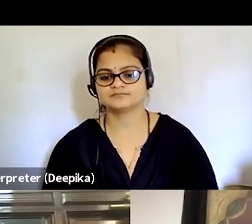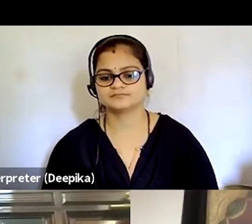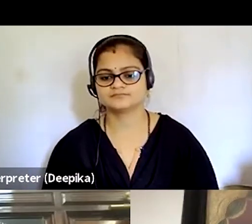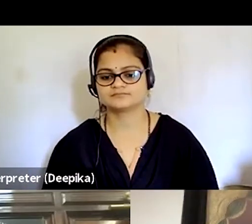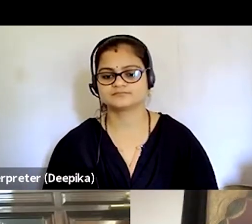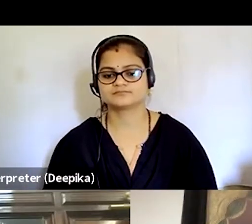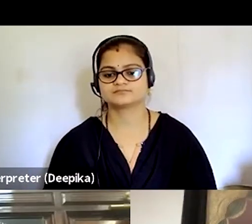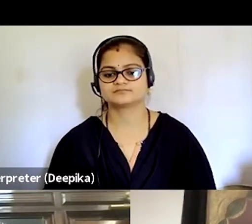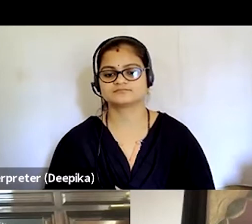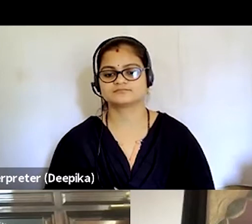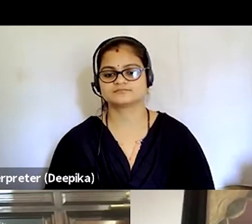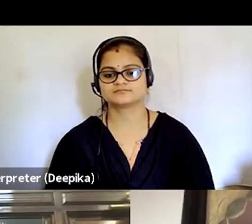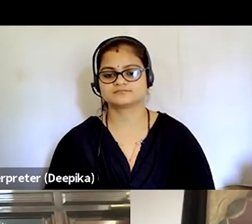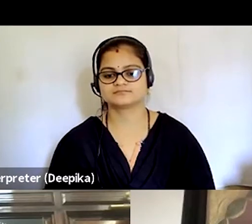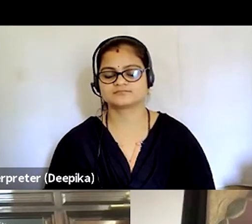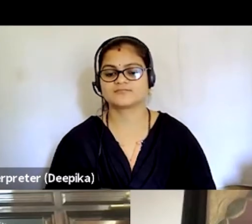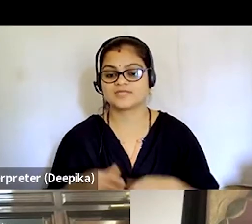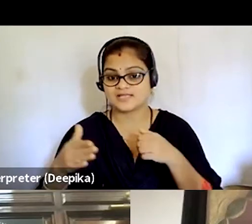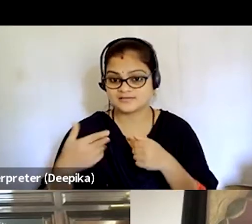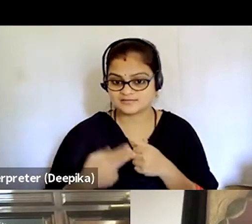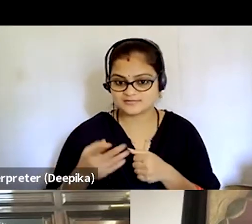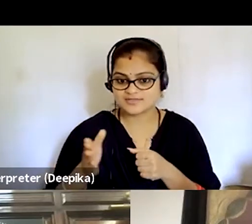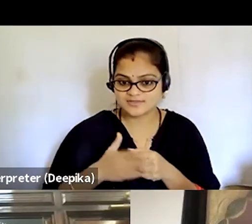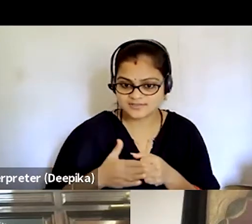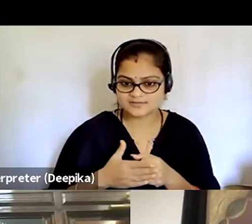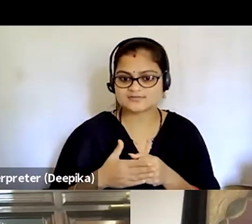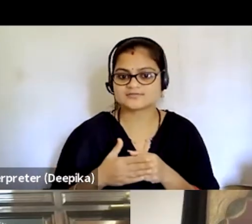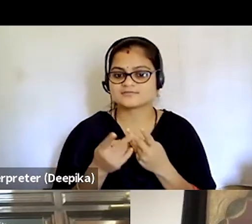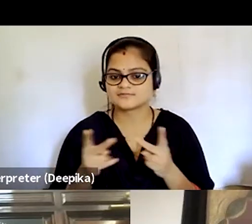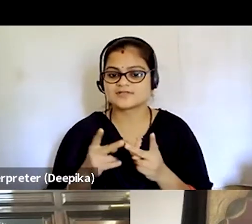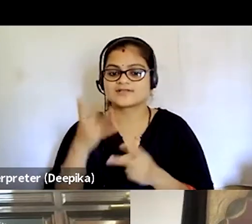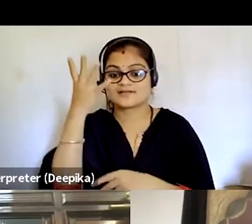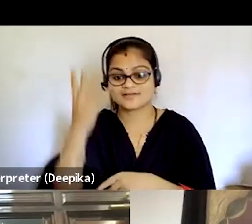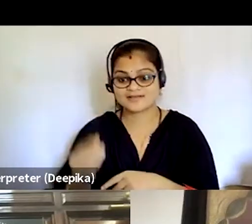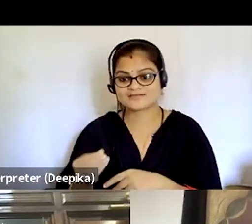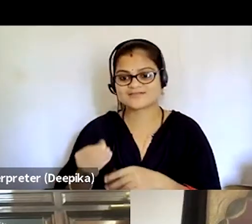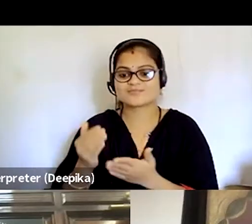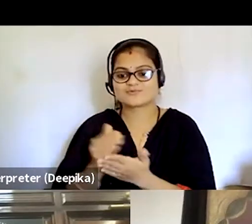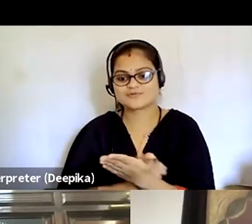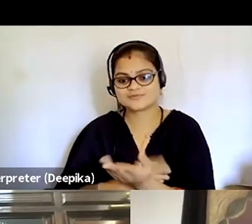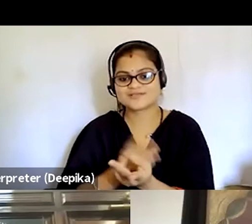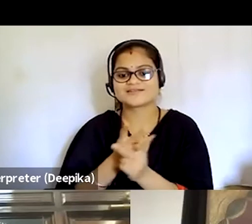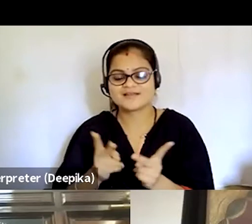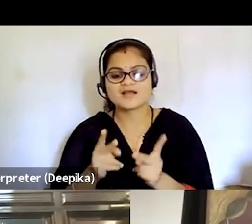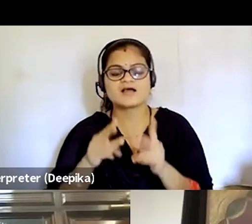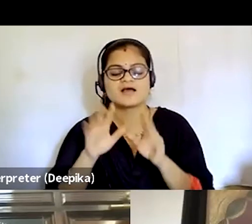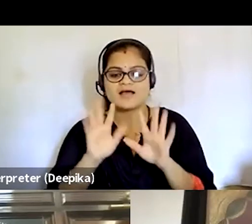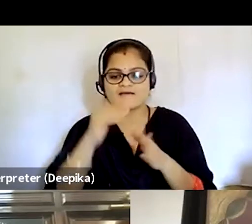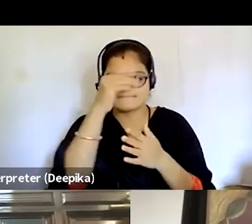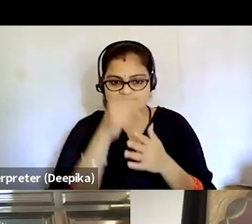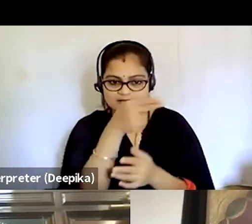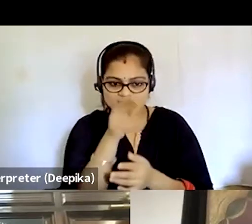tables on every Thursday. We had the crook nights, which had actually almost names written on each table,